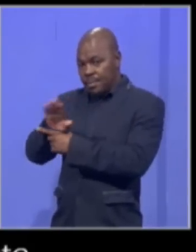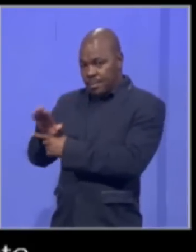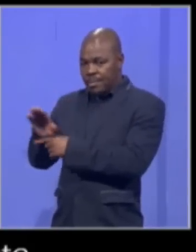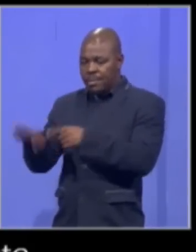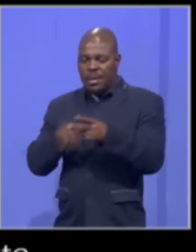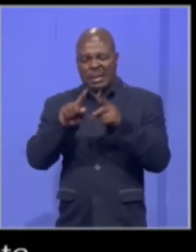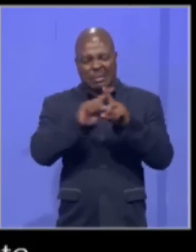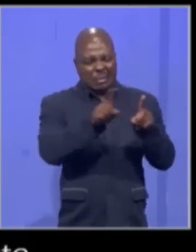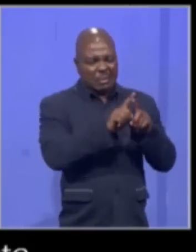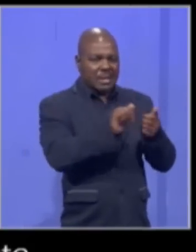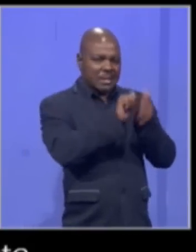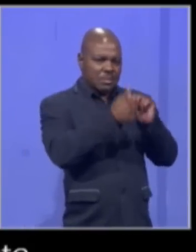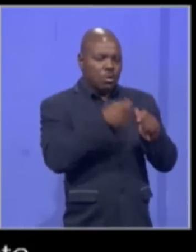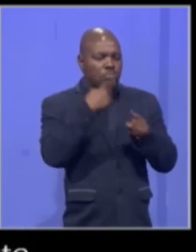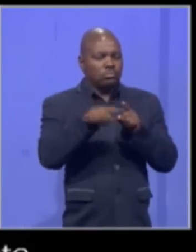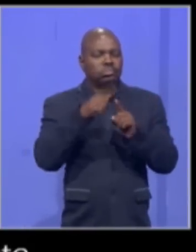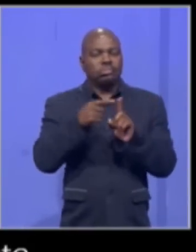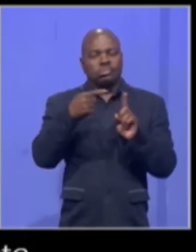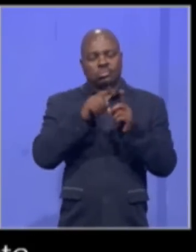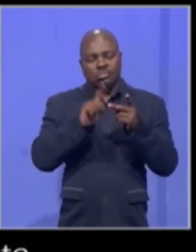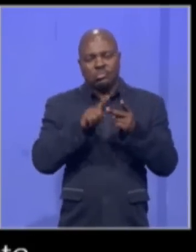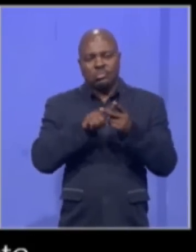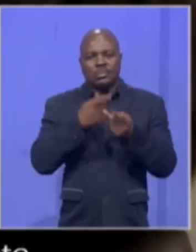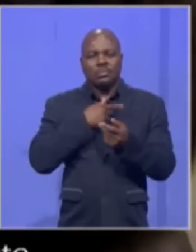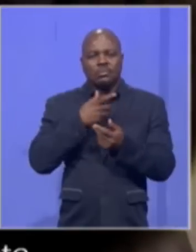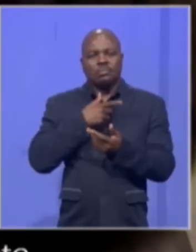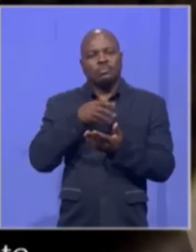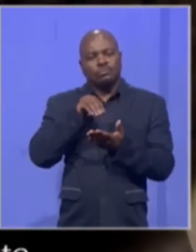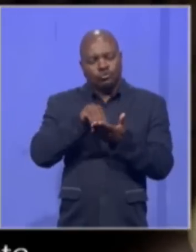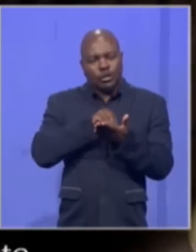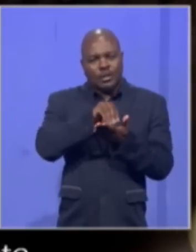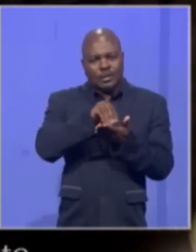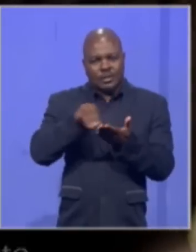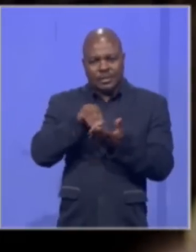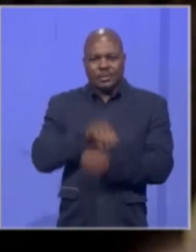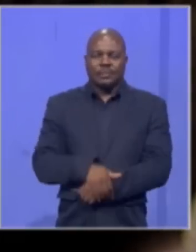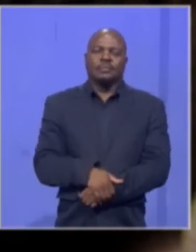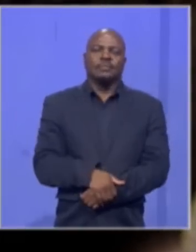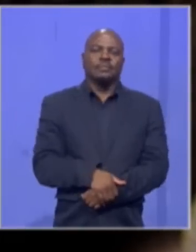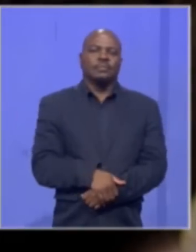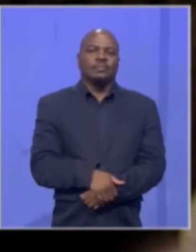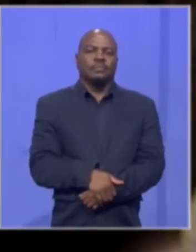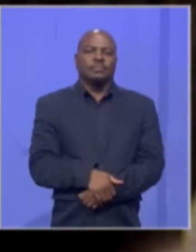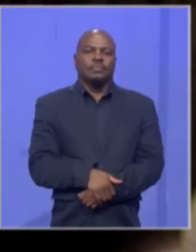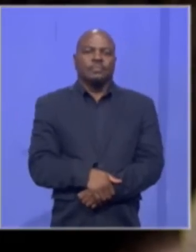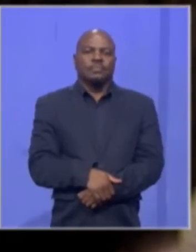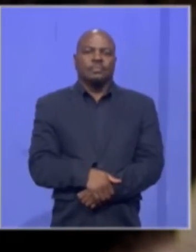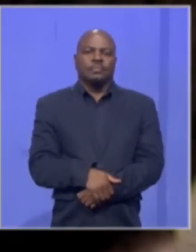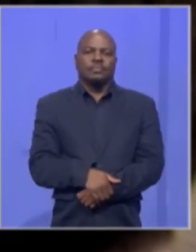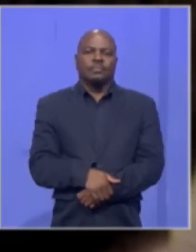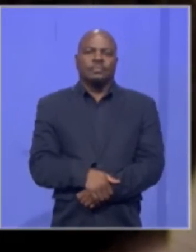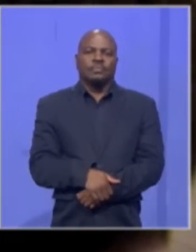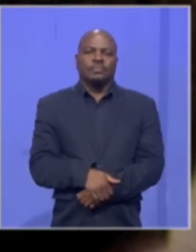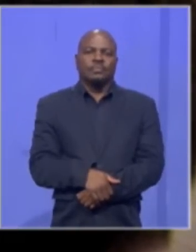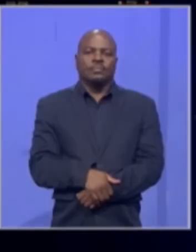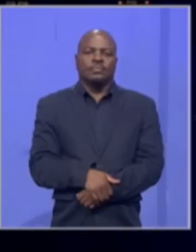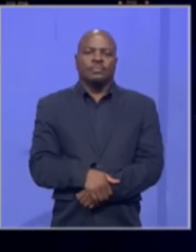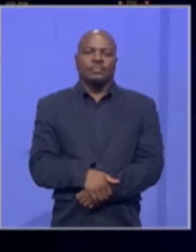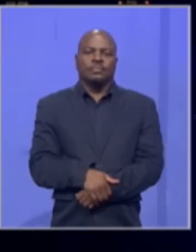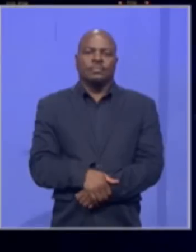tse fapafapaneng sekolong tse akgang morabaraba. Ke Mahudi Molapo ditabeng tsa SABC Vanderbilt Park.